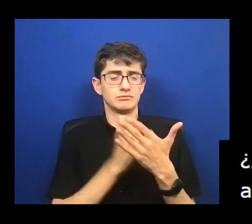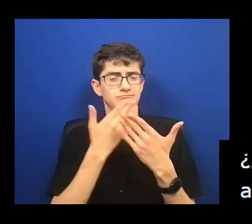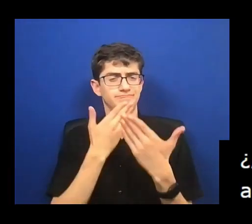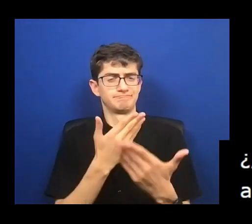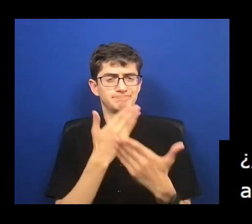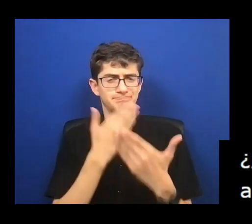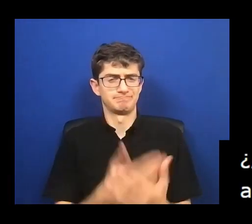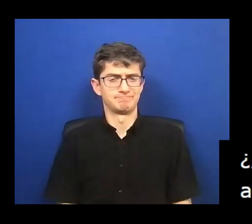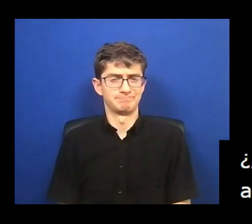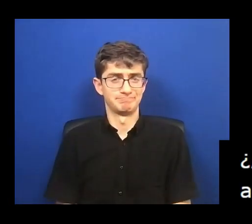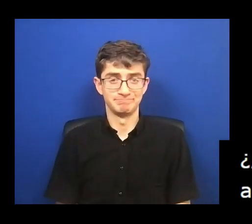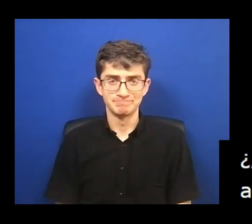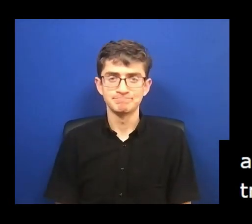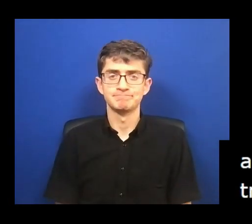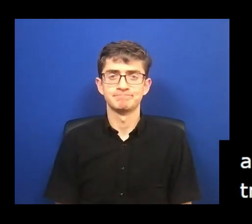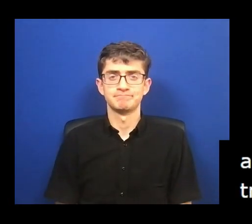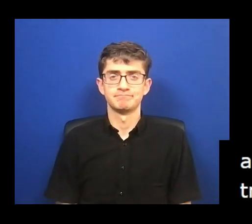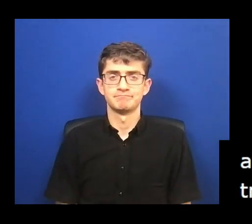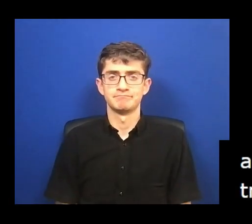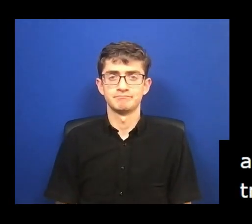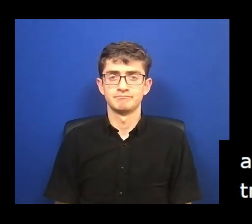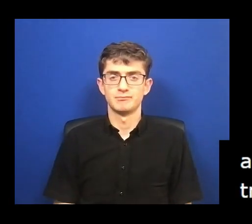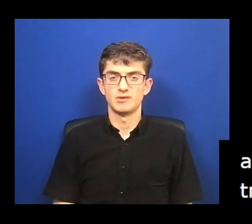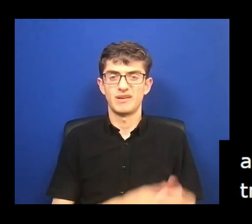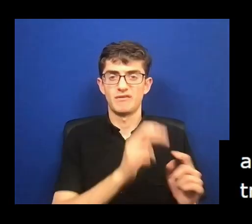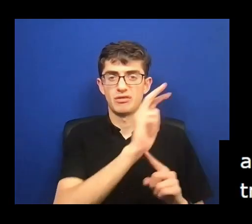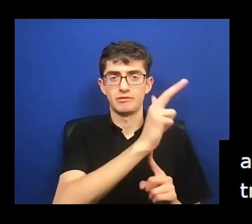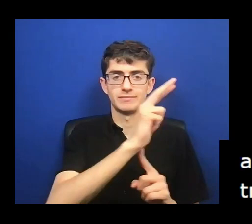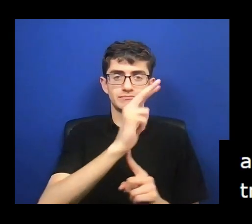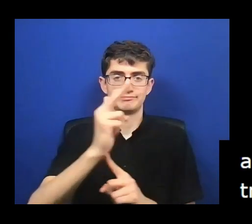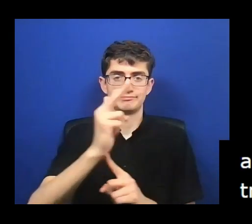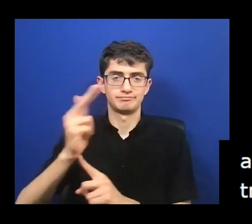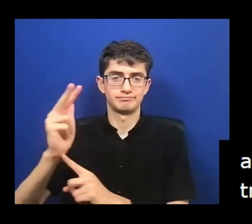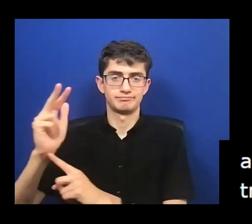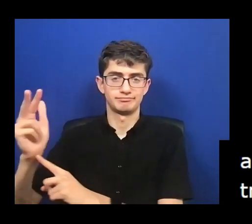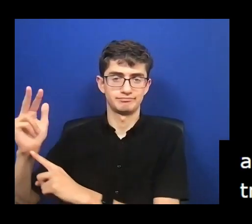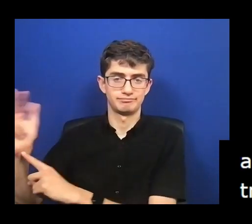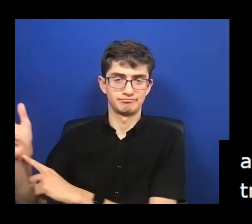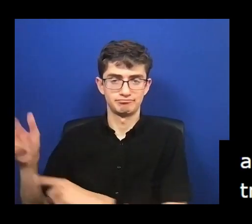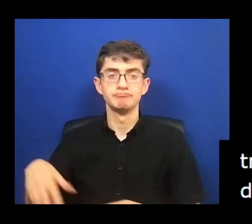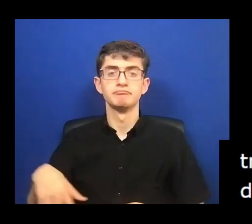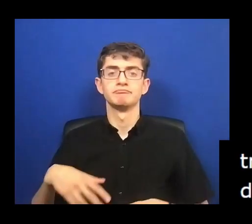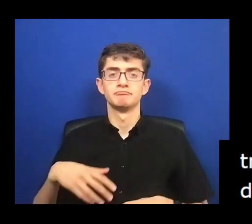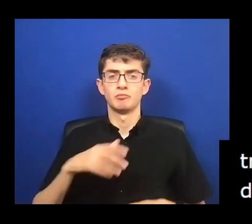We gave them, you know, it's going to be 3 minutes each, and we're going to move it quickly. But here's the thing that I want to